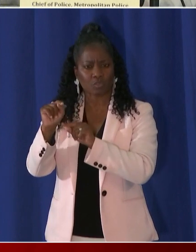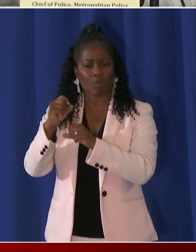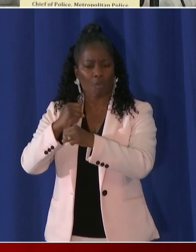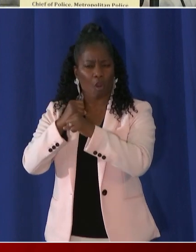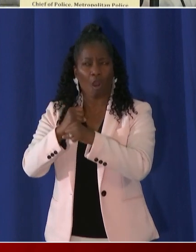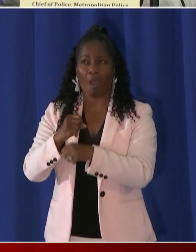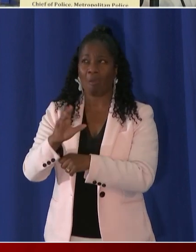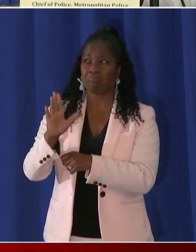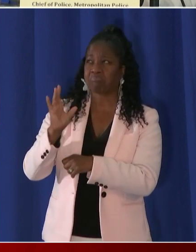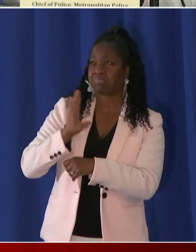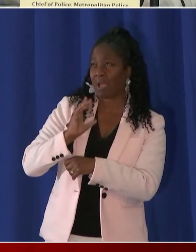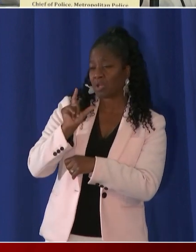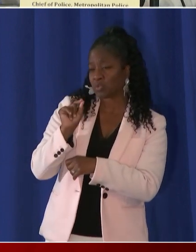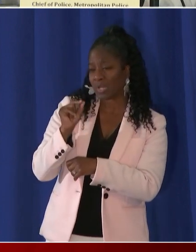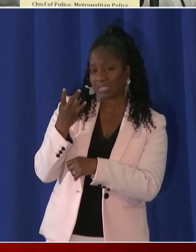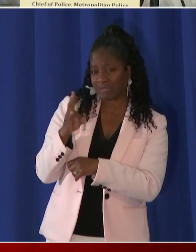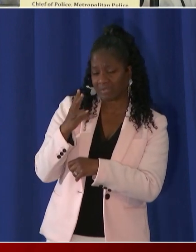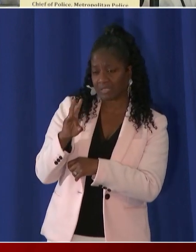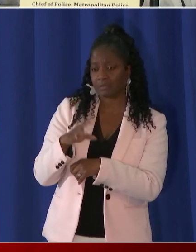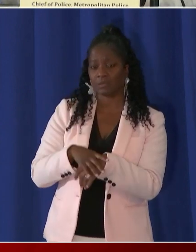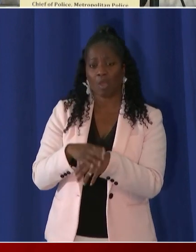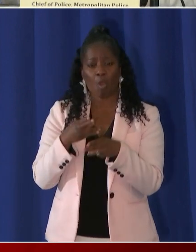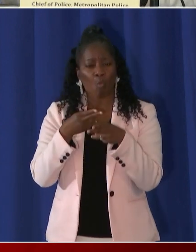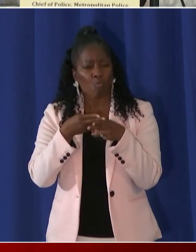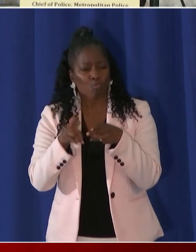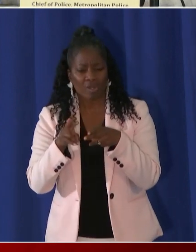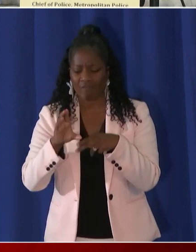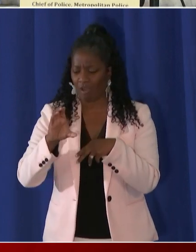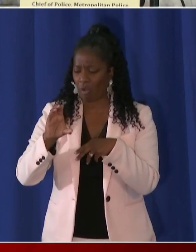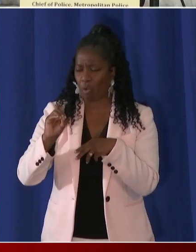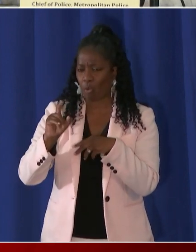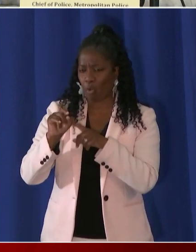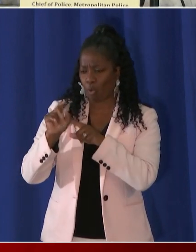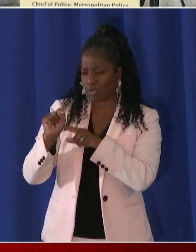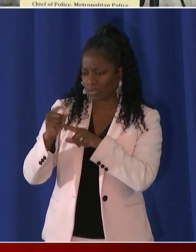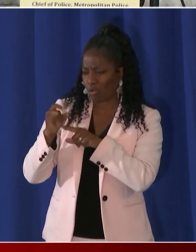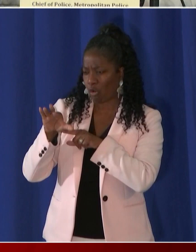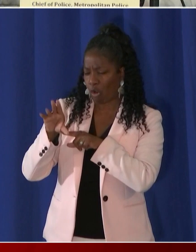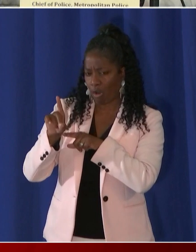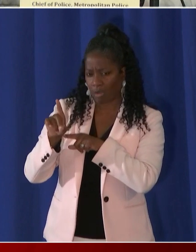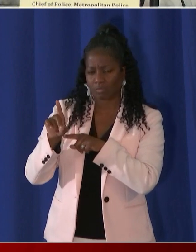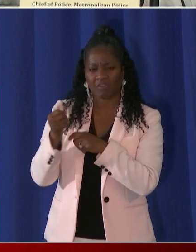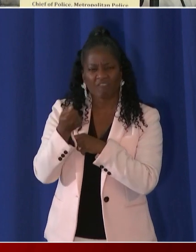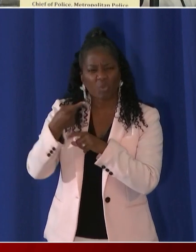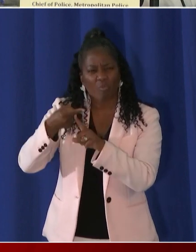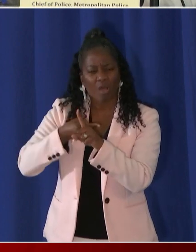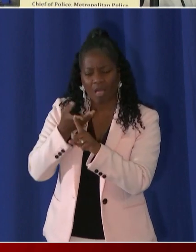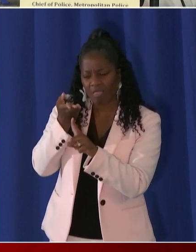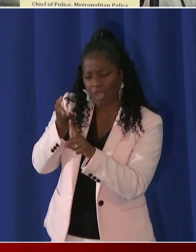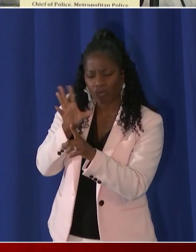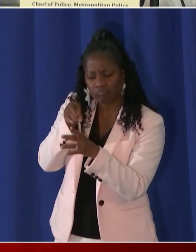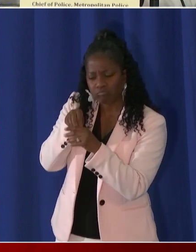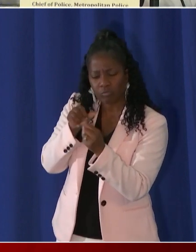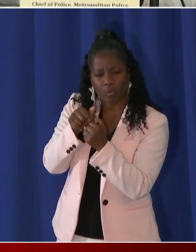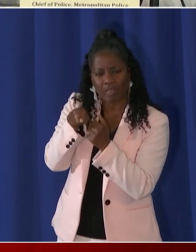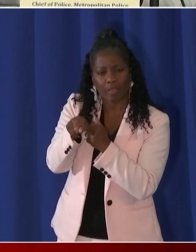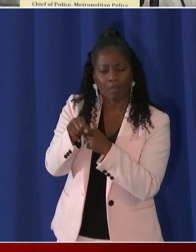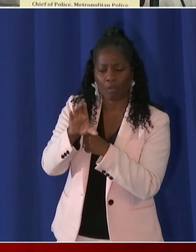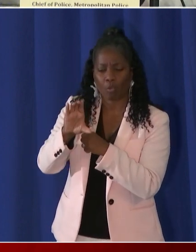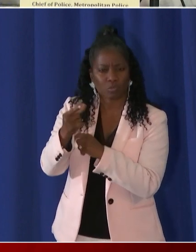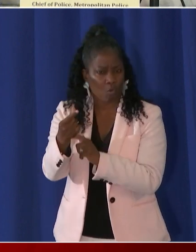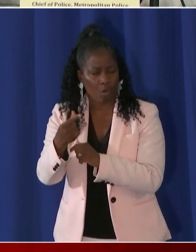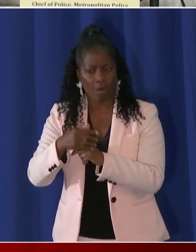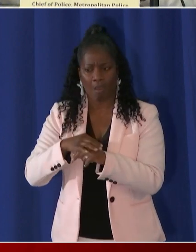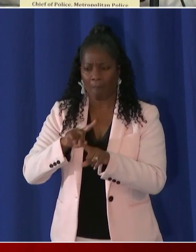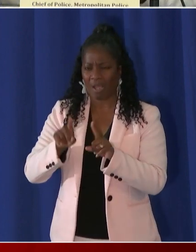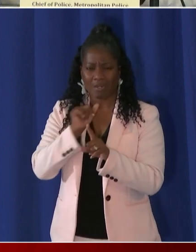2017. He spent a brief period in the U.S. Coast Guard, just a matter of a few months as part of the Coast Guard. We're unsure why he